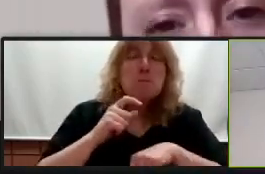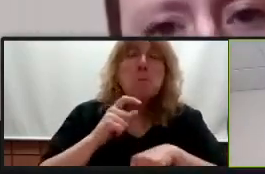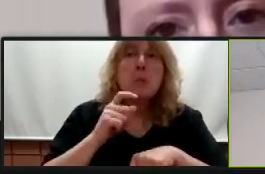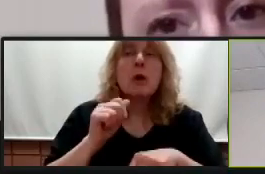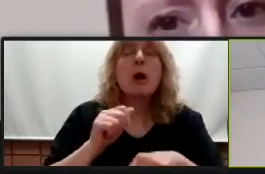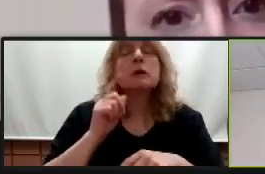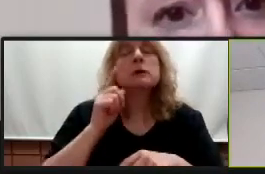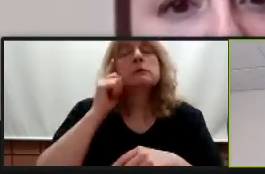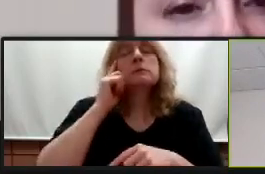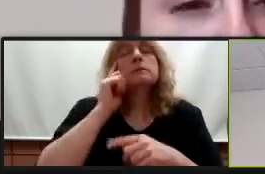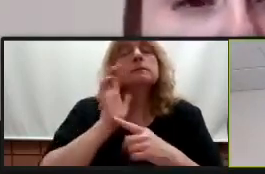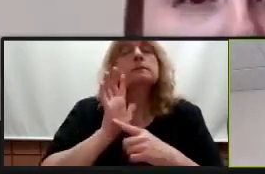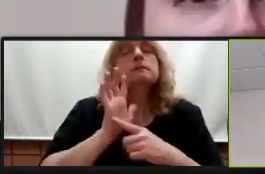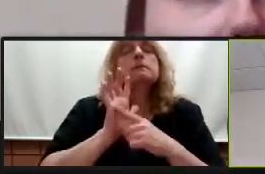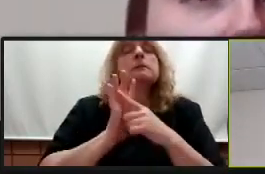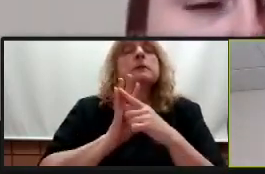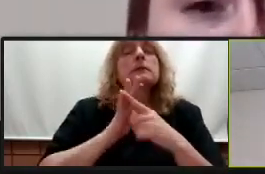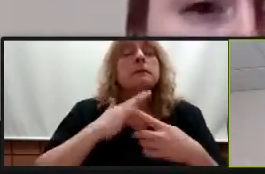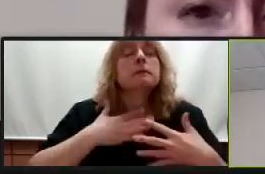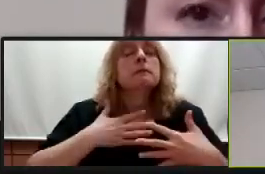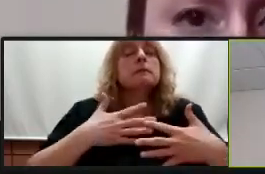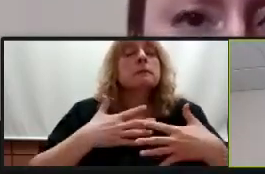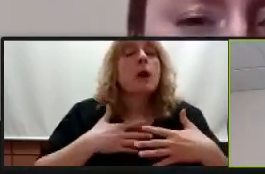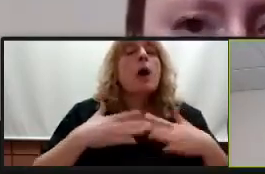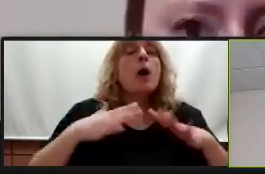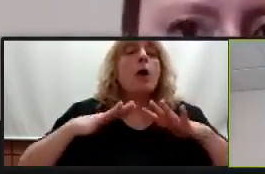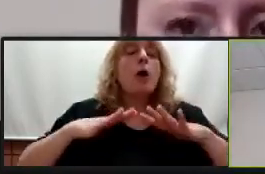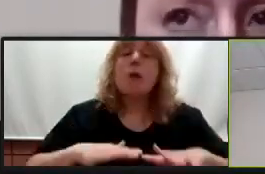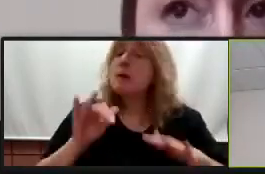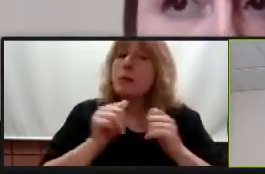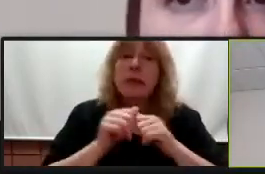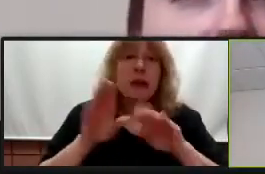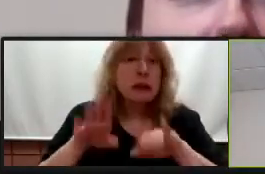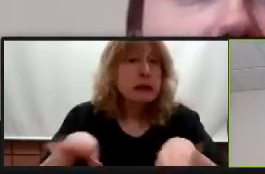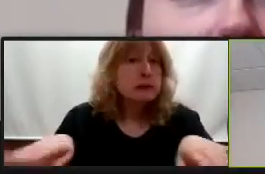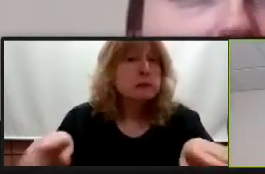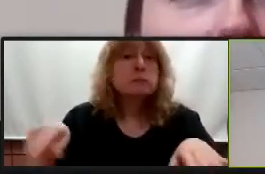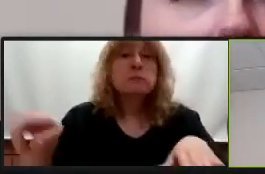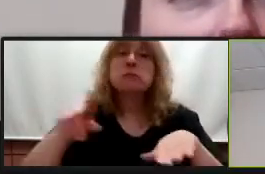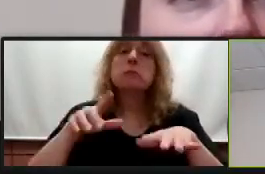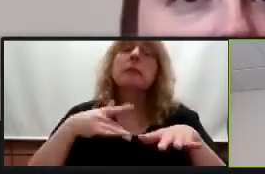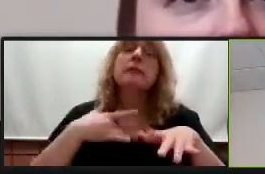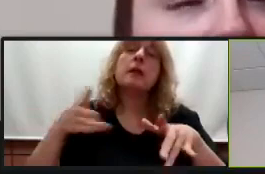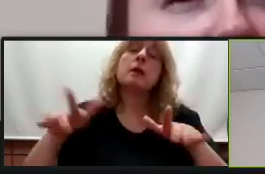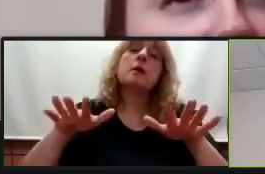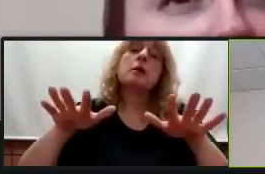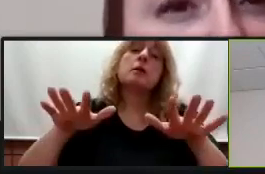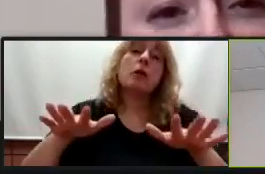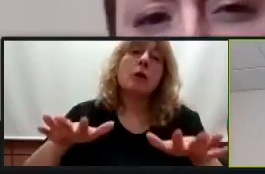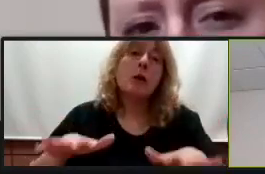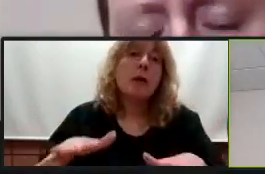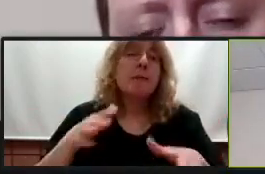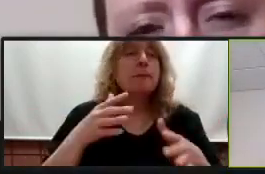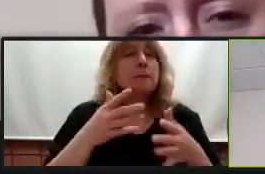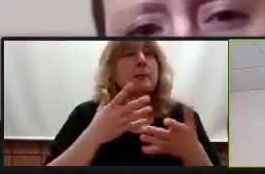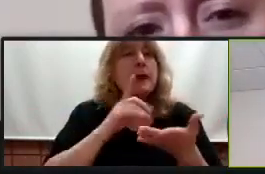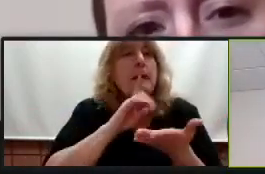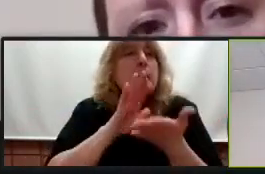calm your kids' bodies down, help everyone kind of get to a place of peace. Because again, this in-between time is